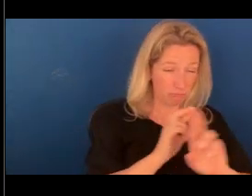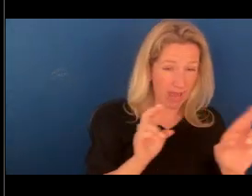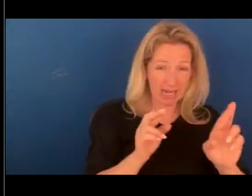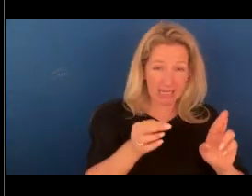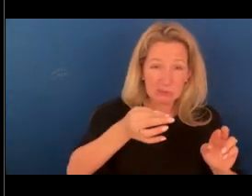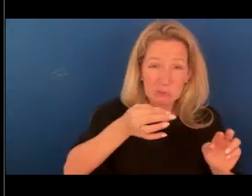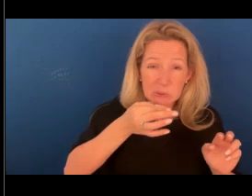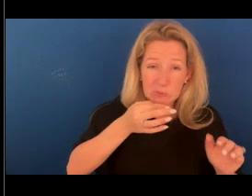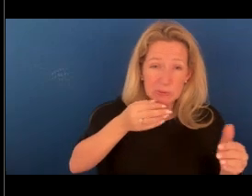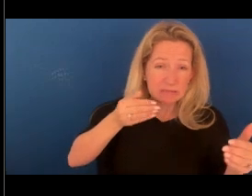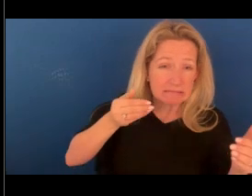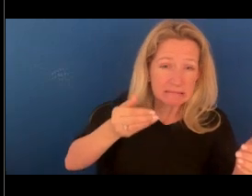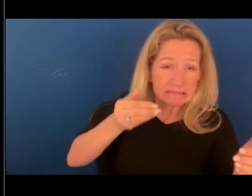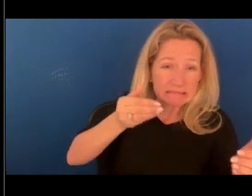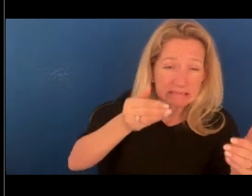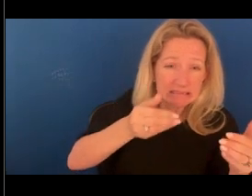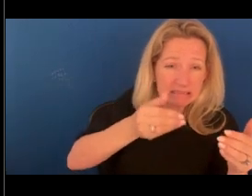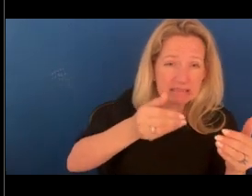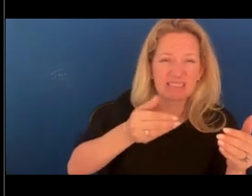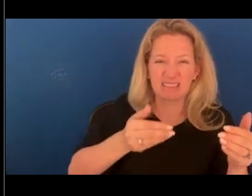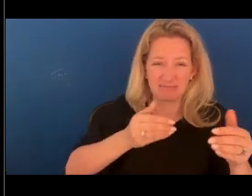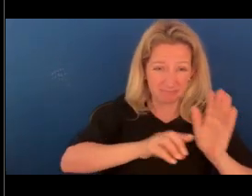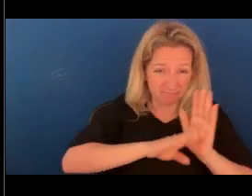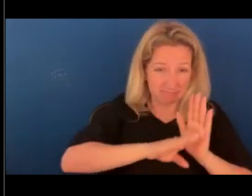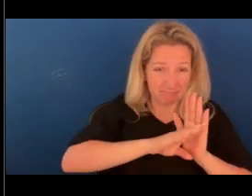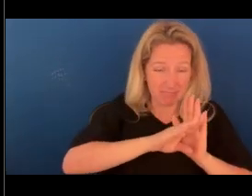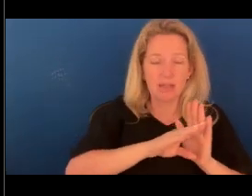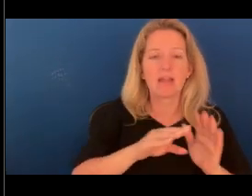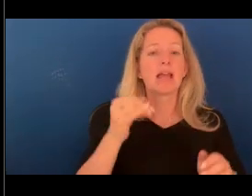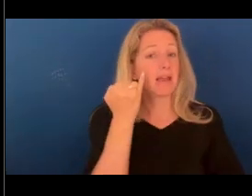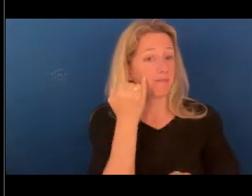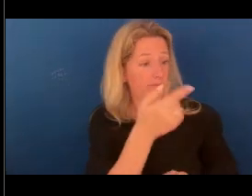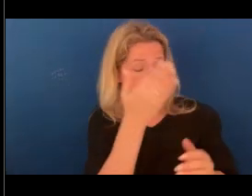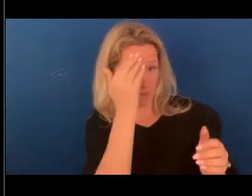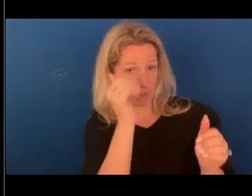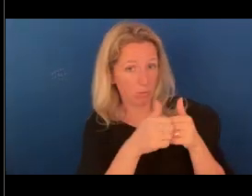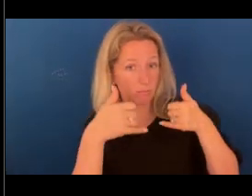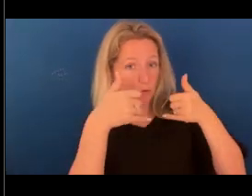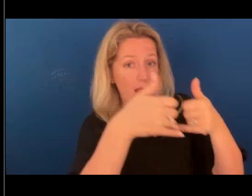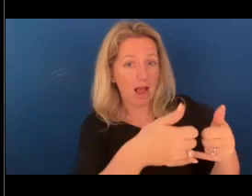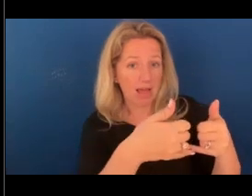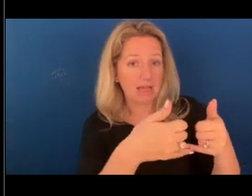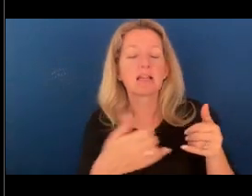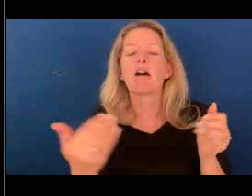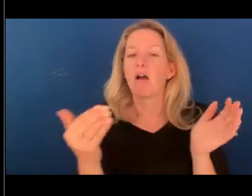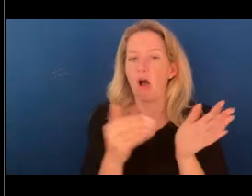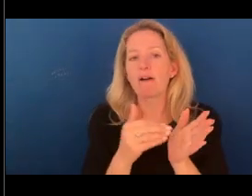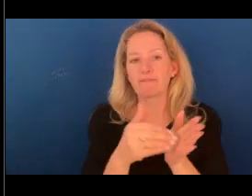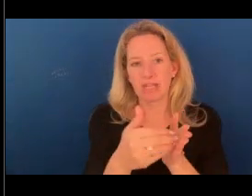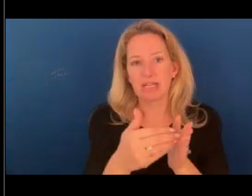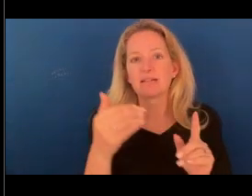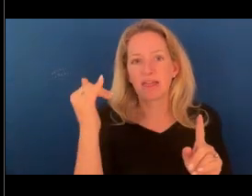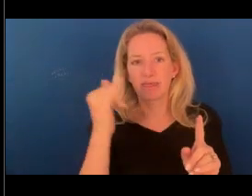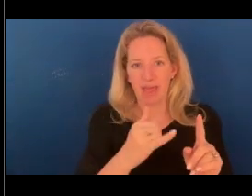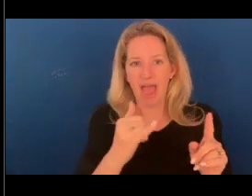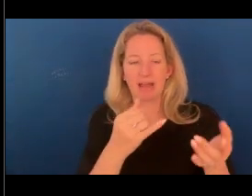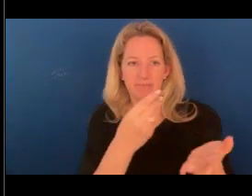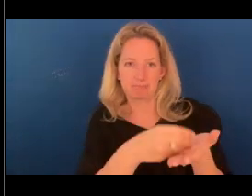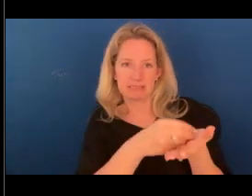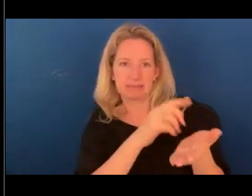and to, as if you're familiar with prizes, often it's the purse is